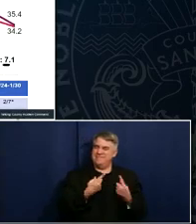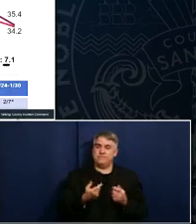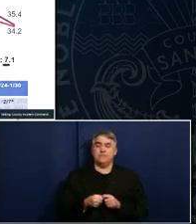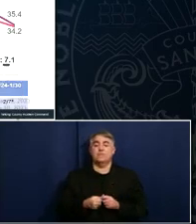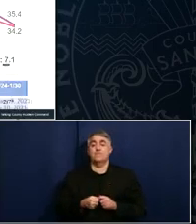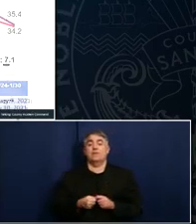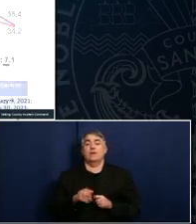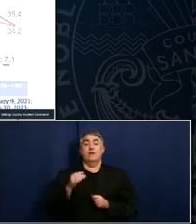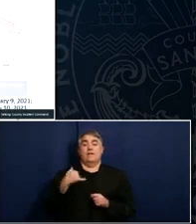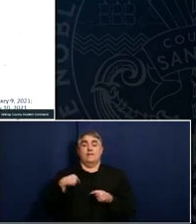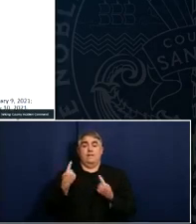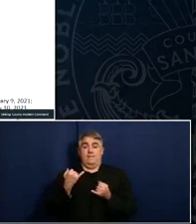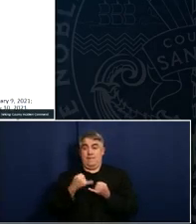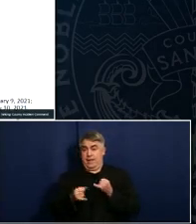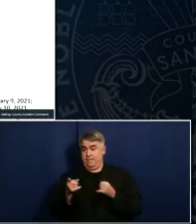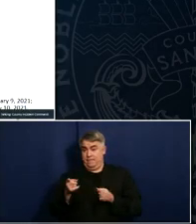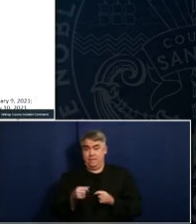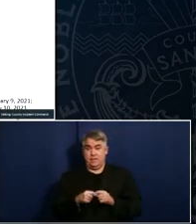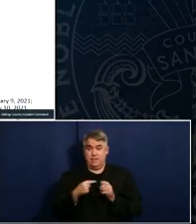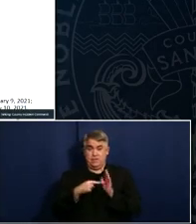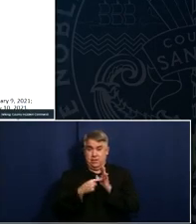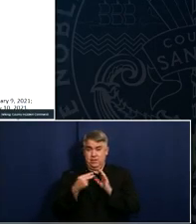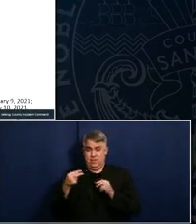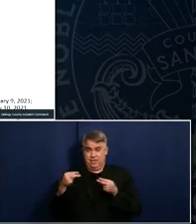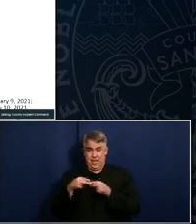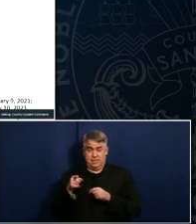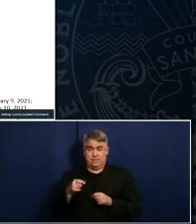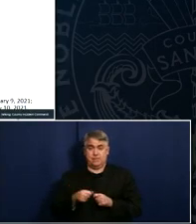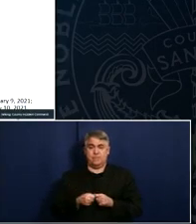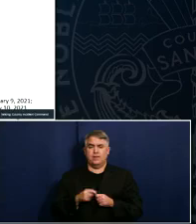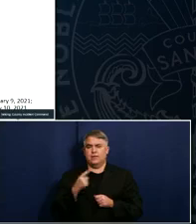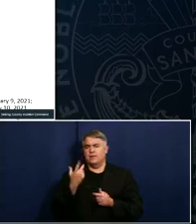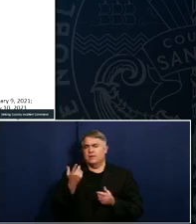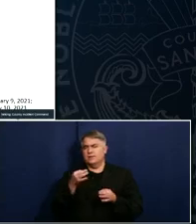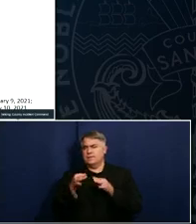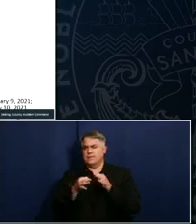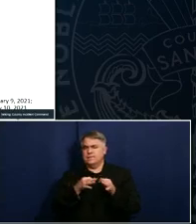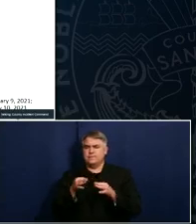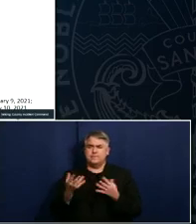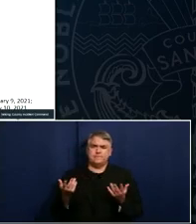last slide, there's a lot of talk about the